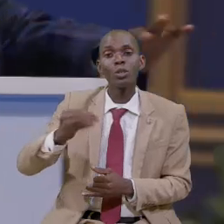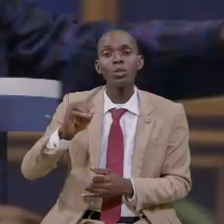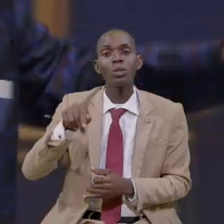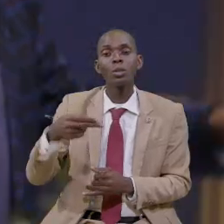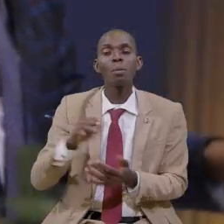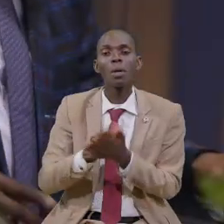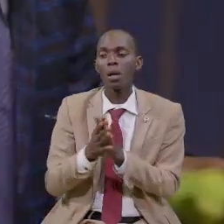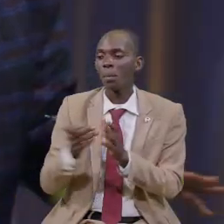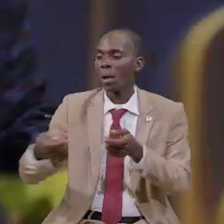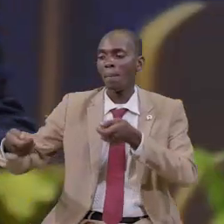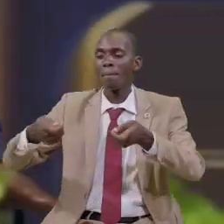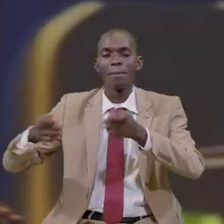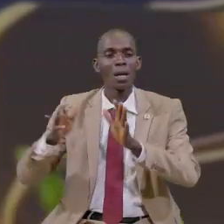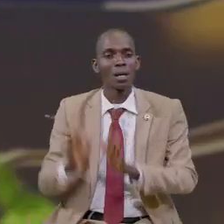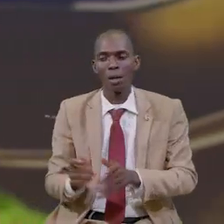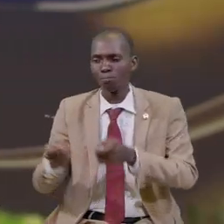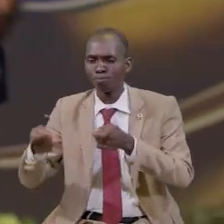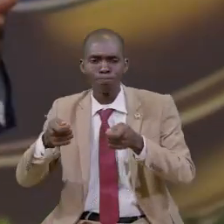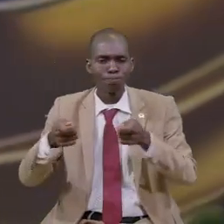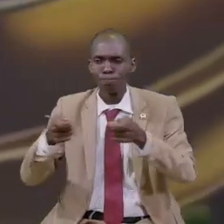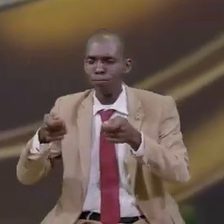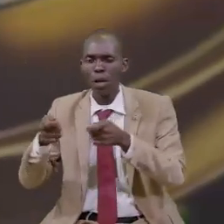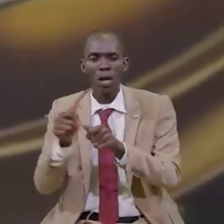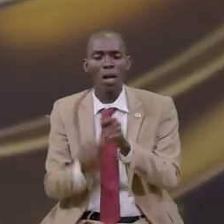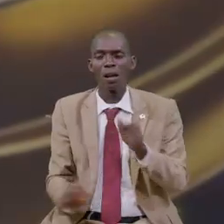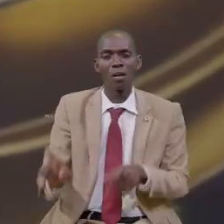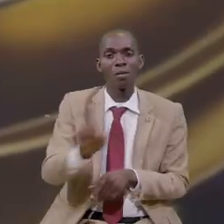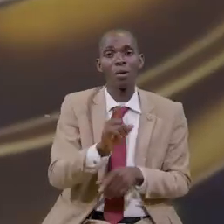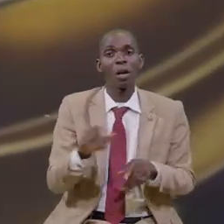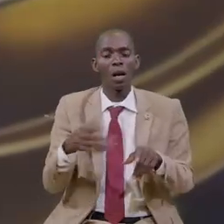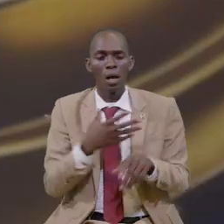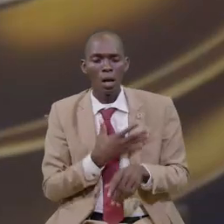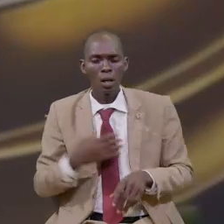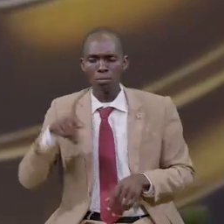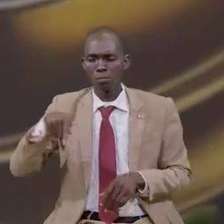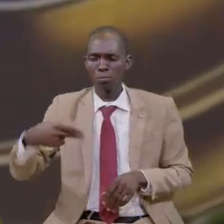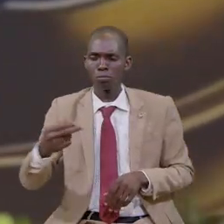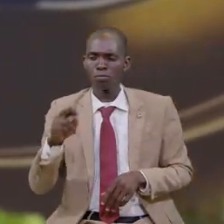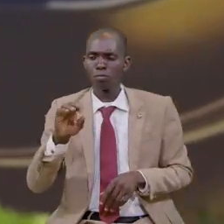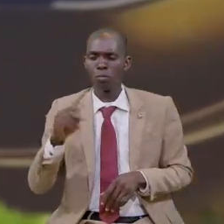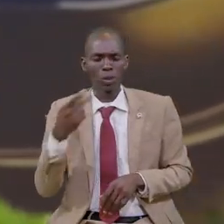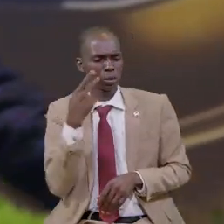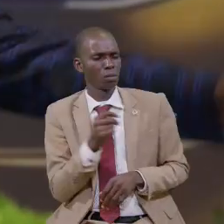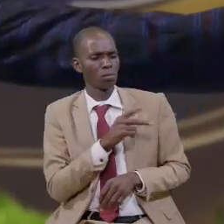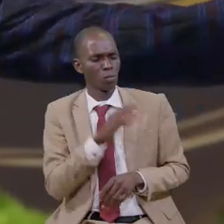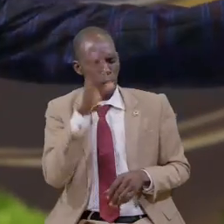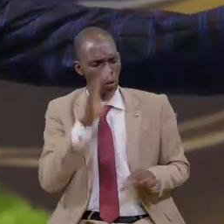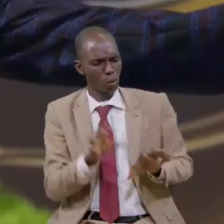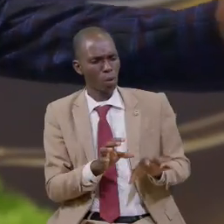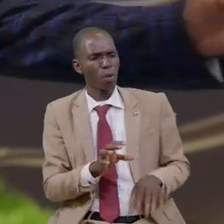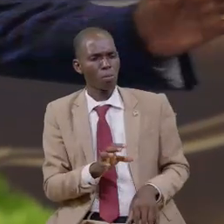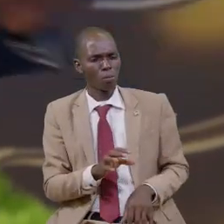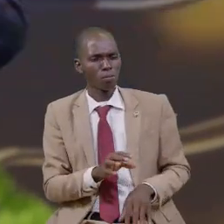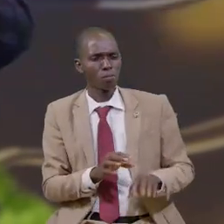He controlled everybody. And as Pharaoh saw what was going on, he said, Joseph, there's another assignment.